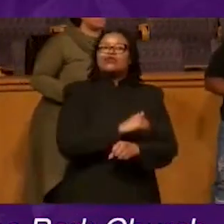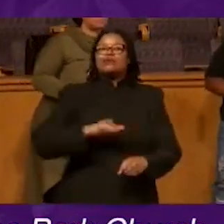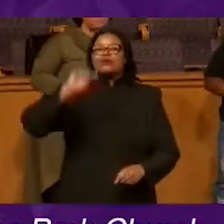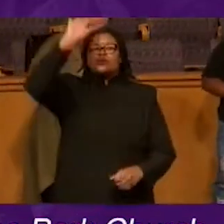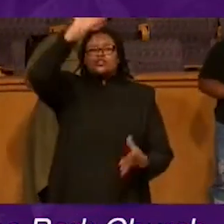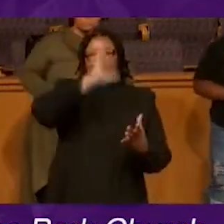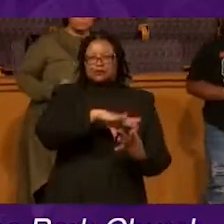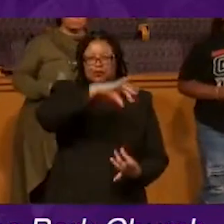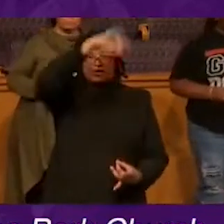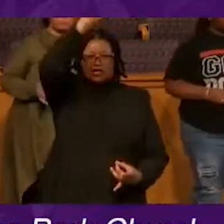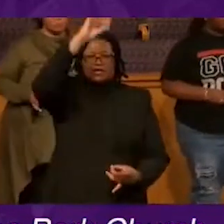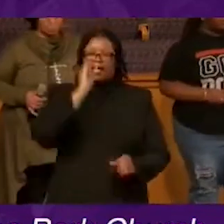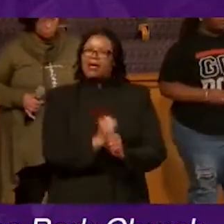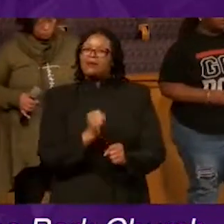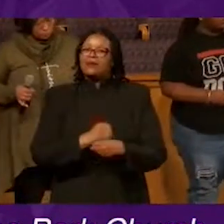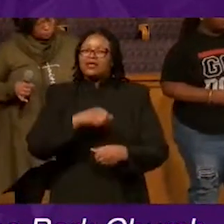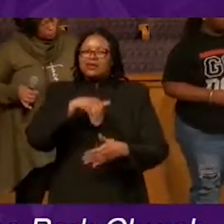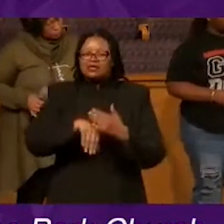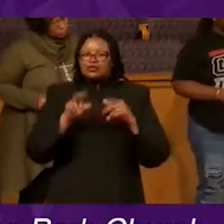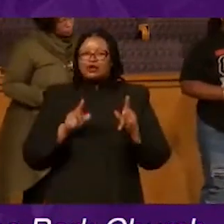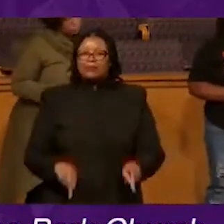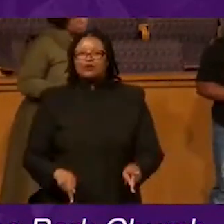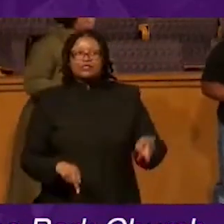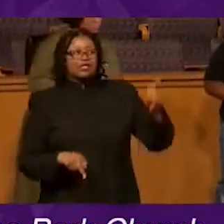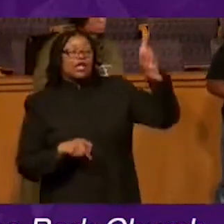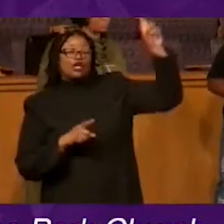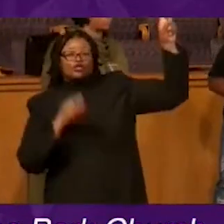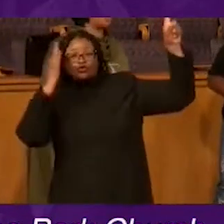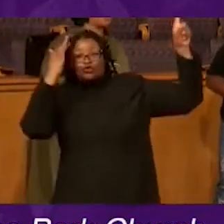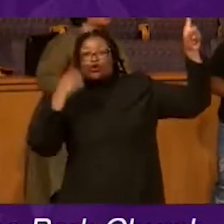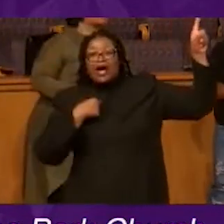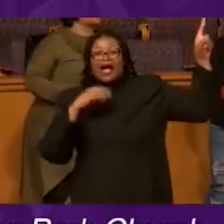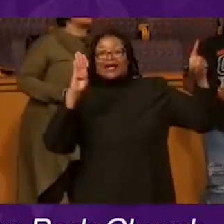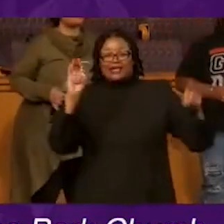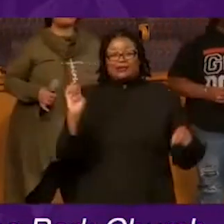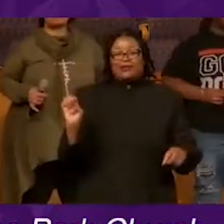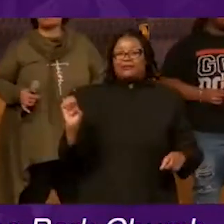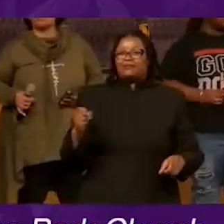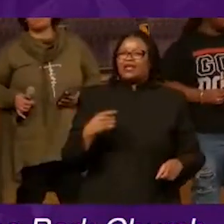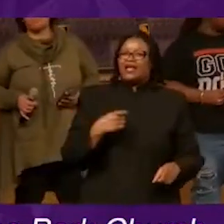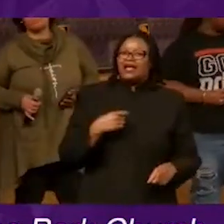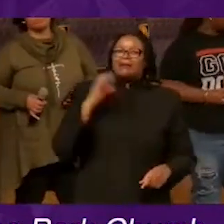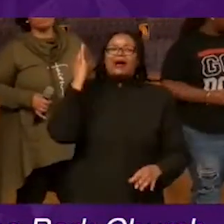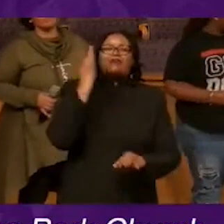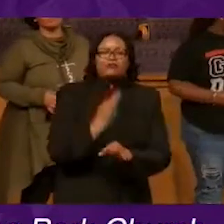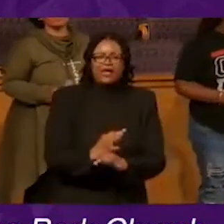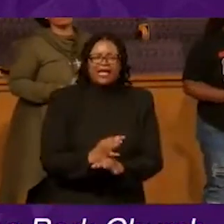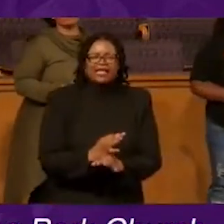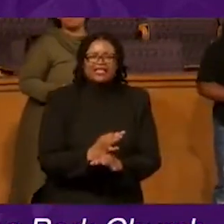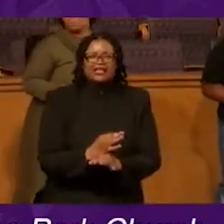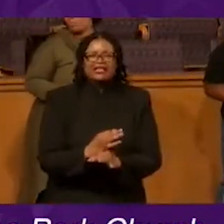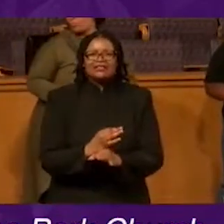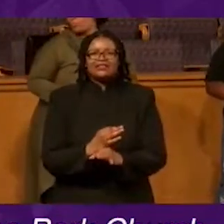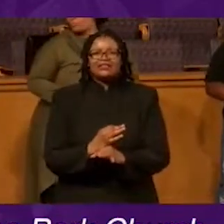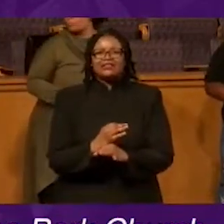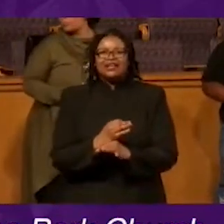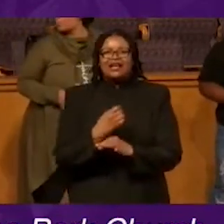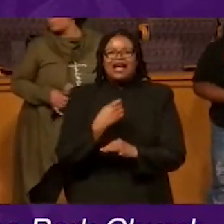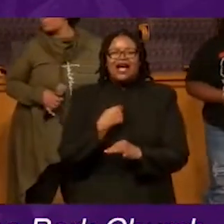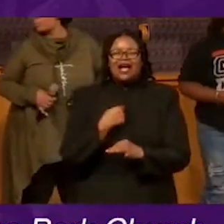spirit? Will you make me into the person that you know I can be? By faith, I declare I'm